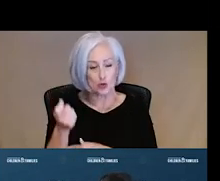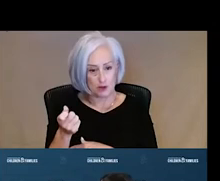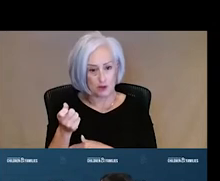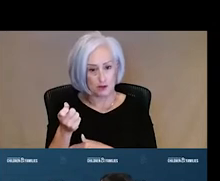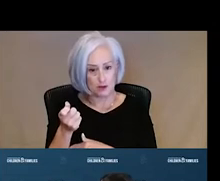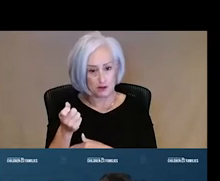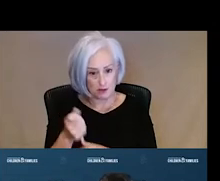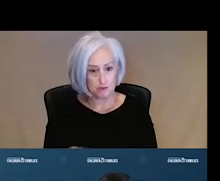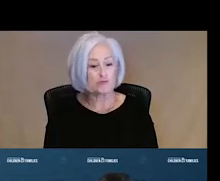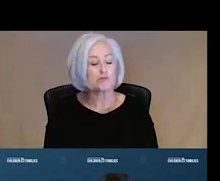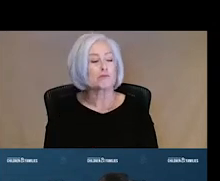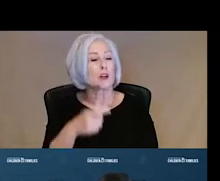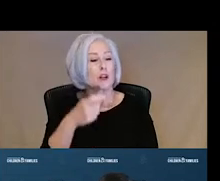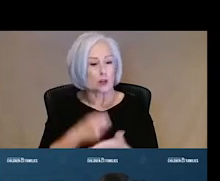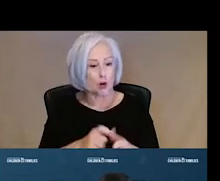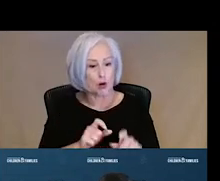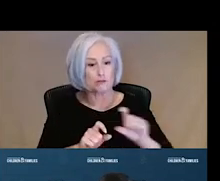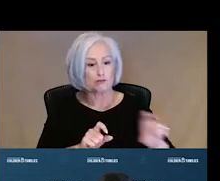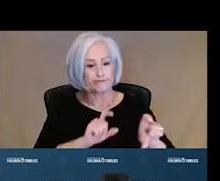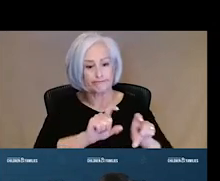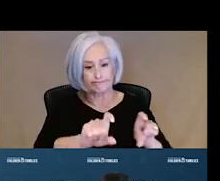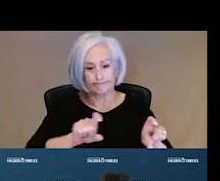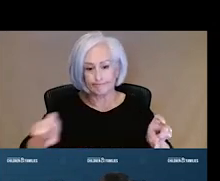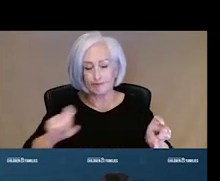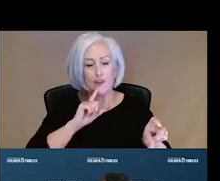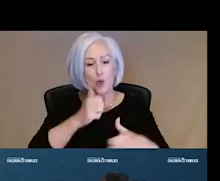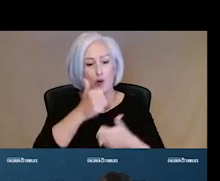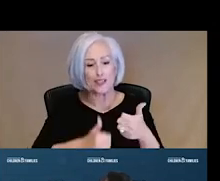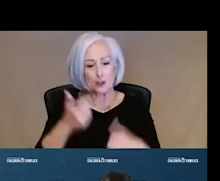Use the cost allocation sheet for each grant.